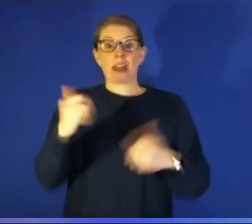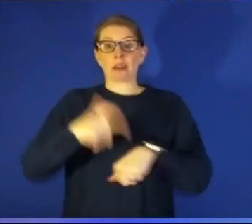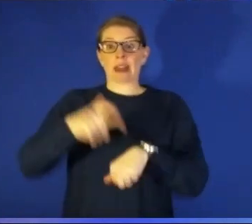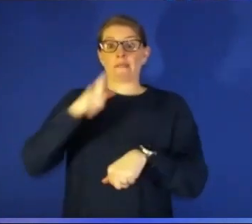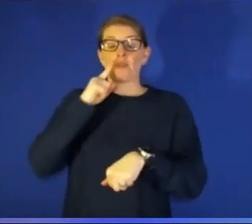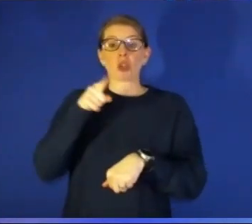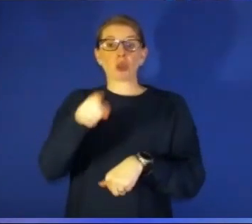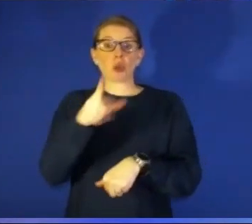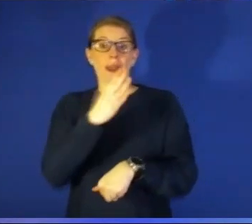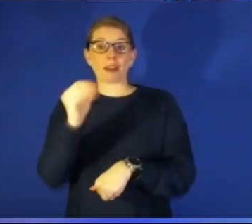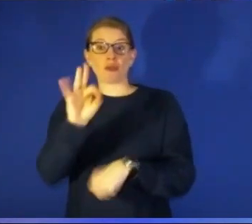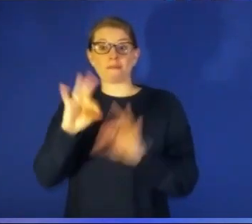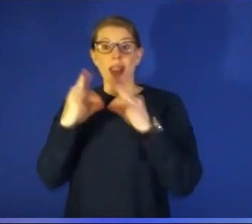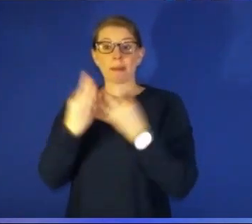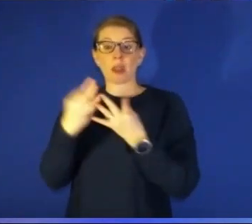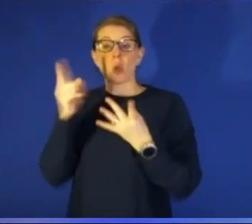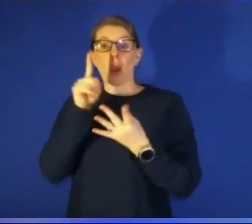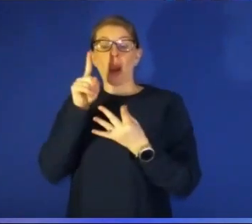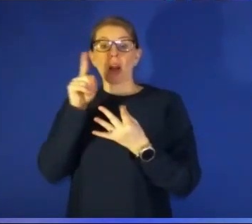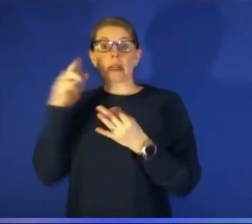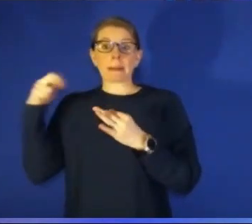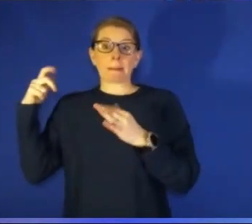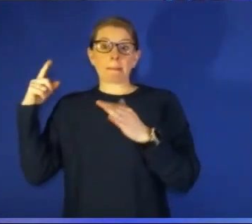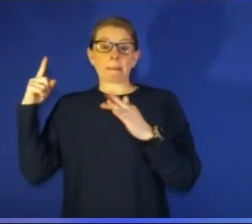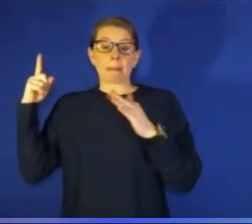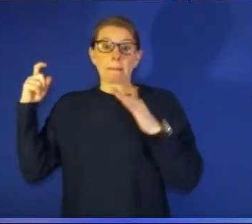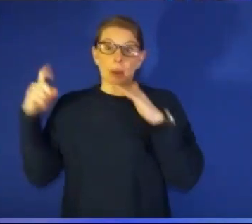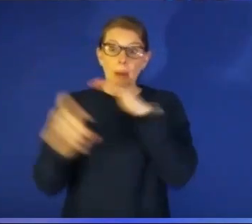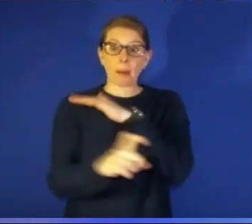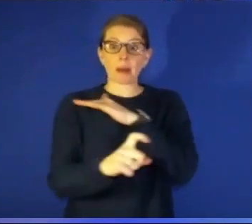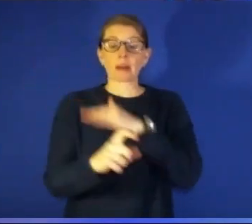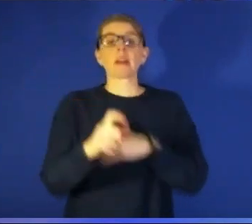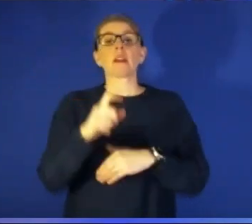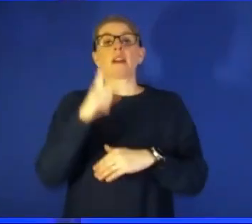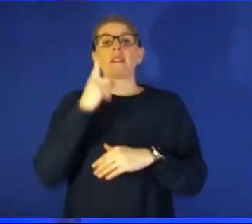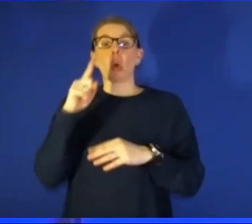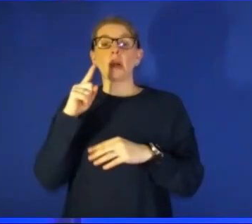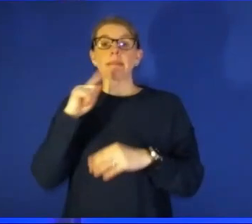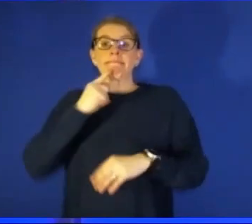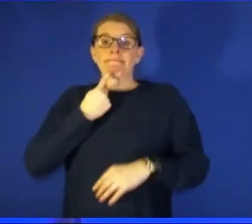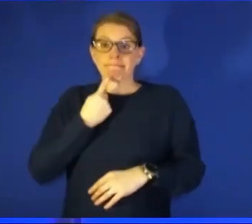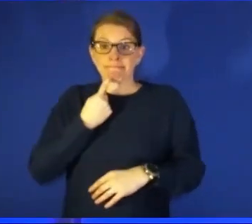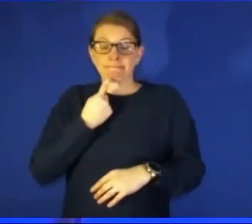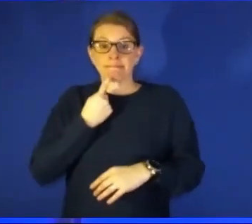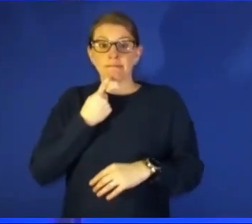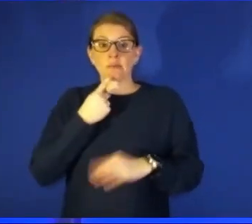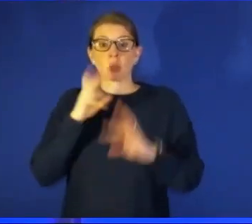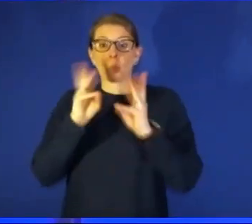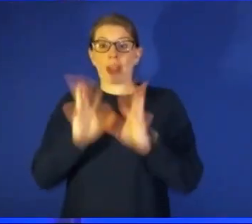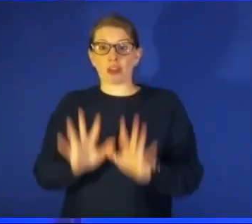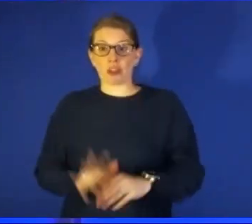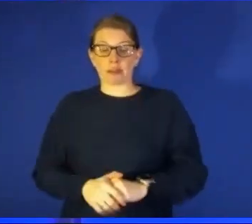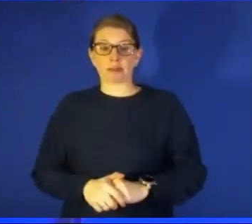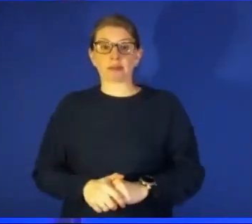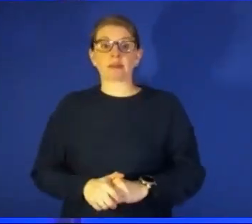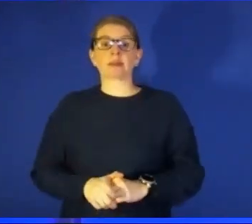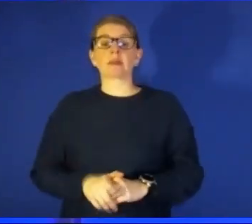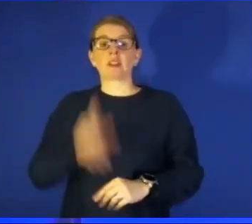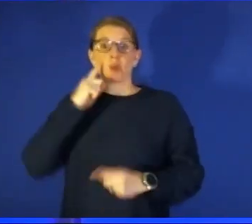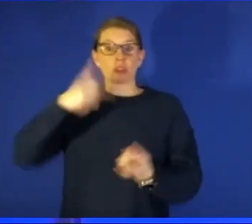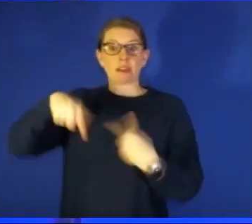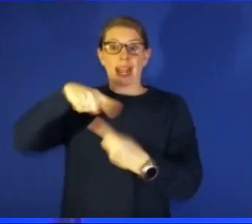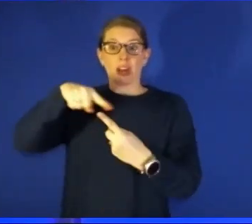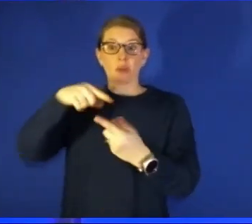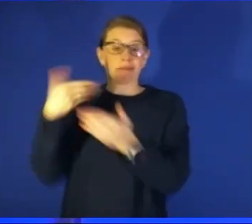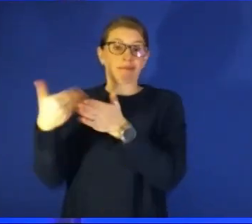make plans on where to go in severe weather, or if a tornado were to strike nearby. And start getting your emergency supply